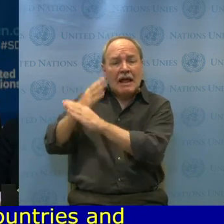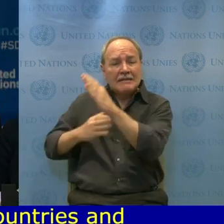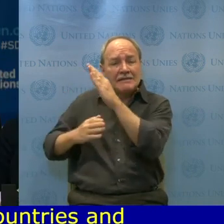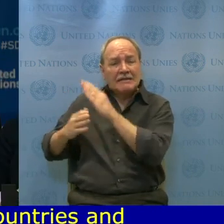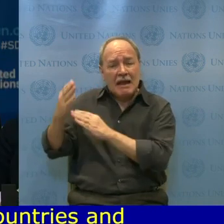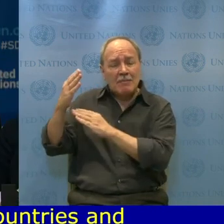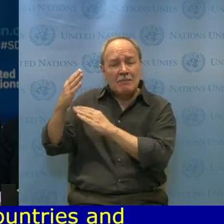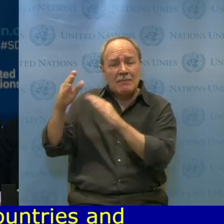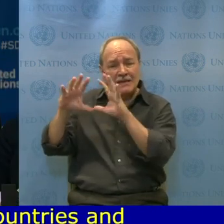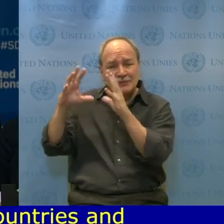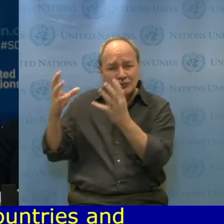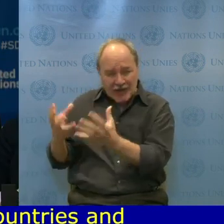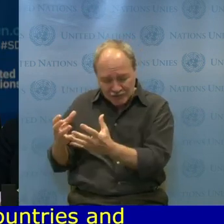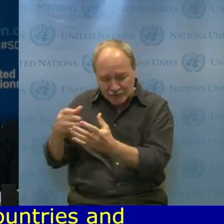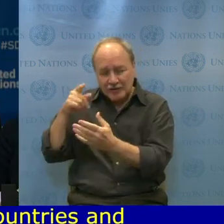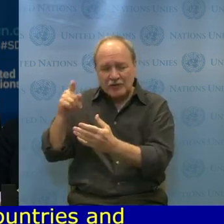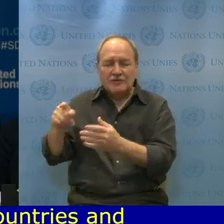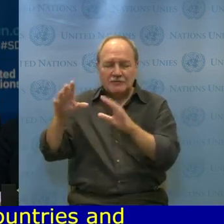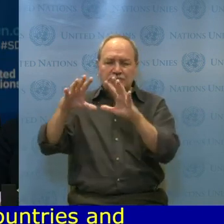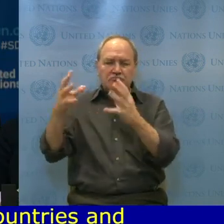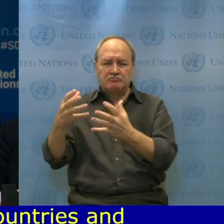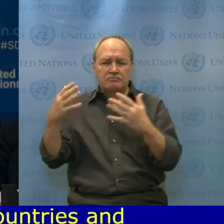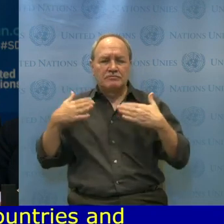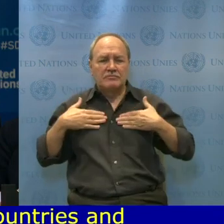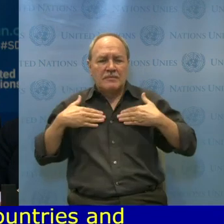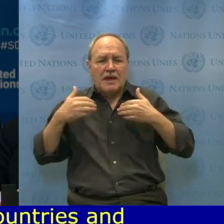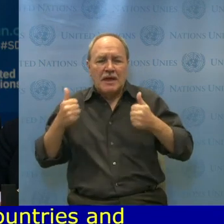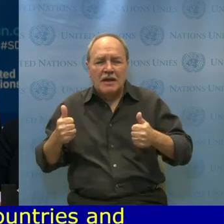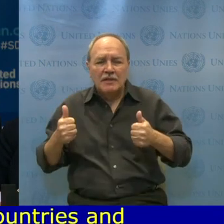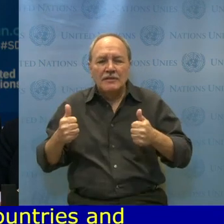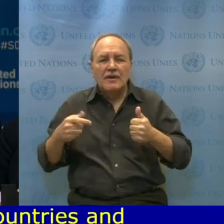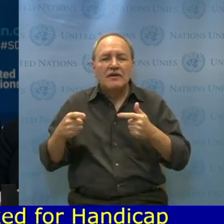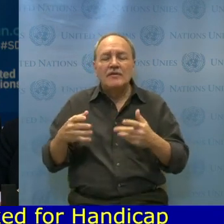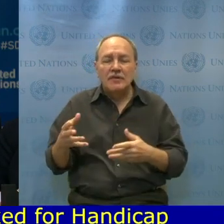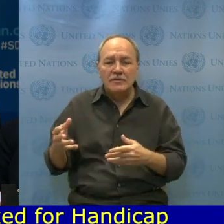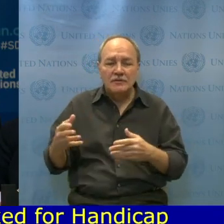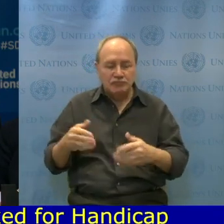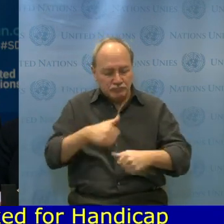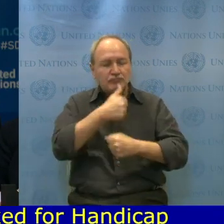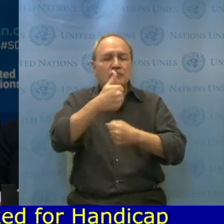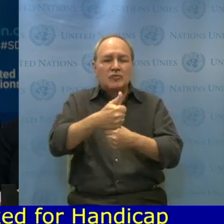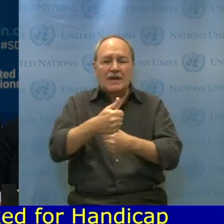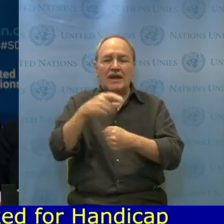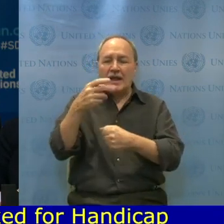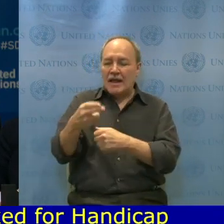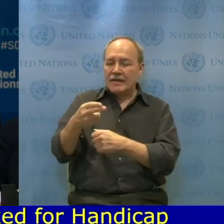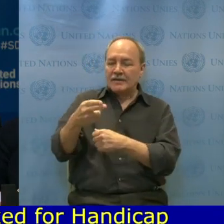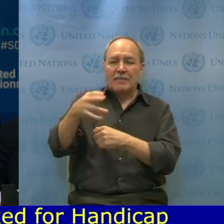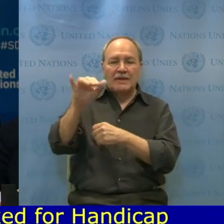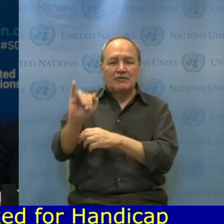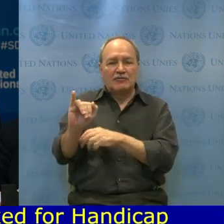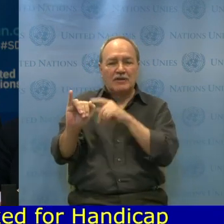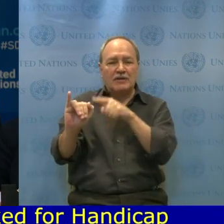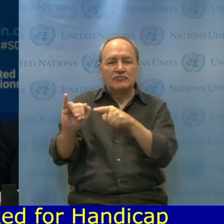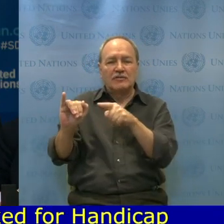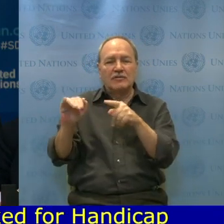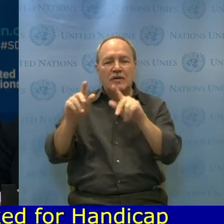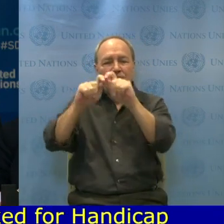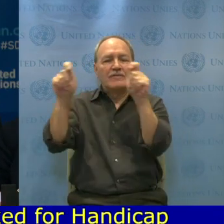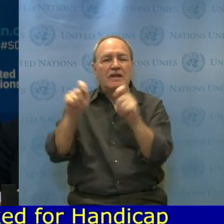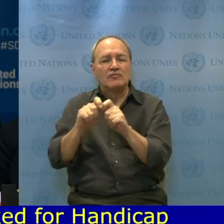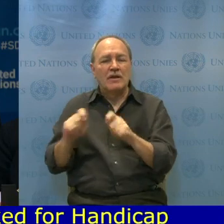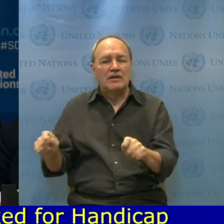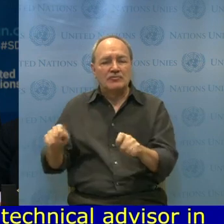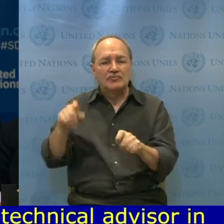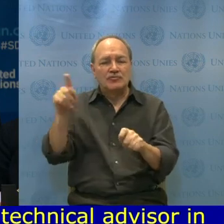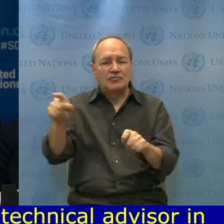in Global Health, which involved the creation of the Handicap International Federation Global Advocacy